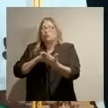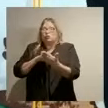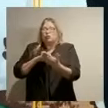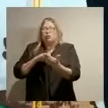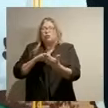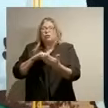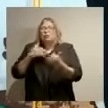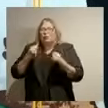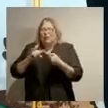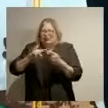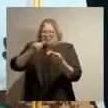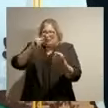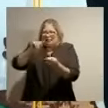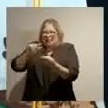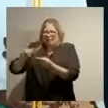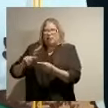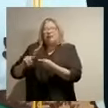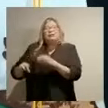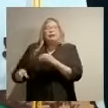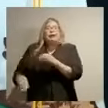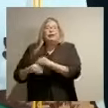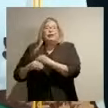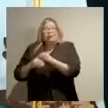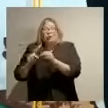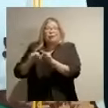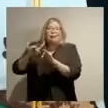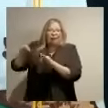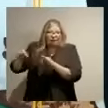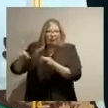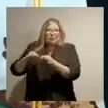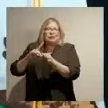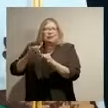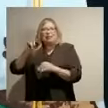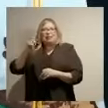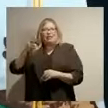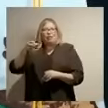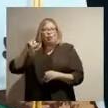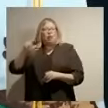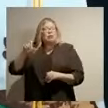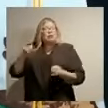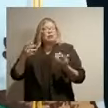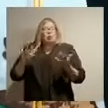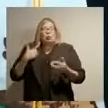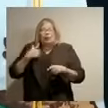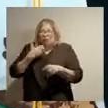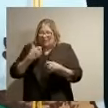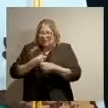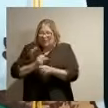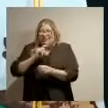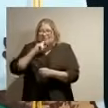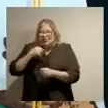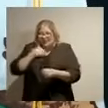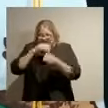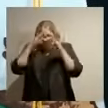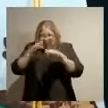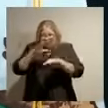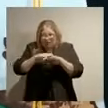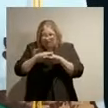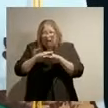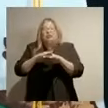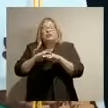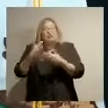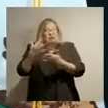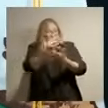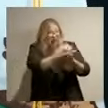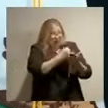minimizes additional delays and deferrals, and really focuses on aligning expenditures with revenues